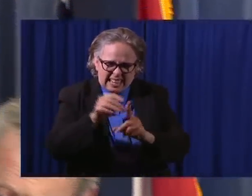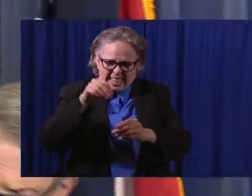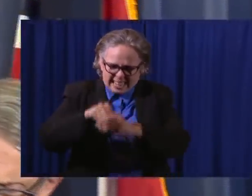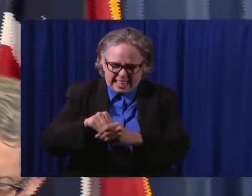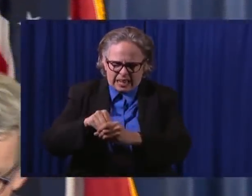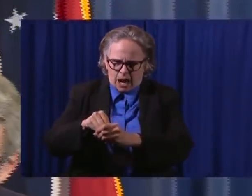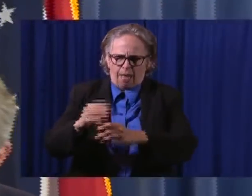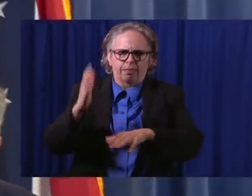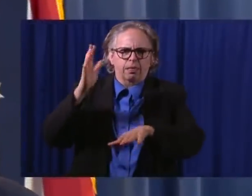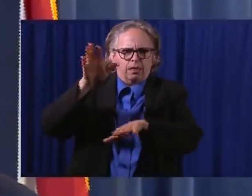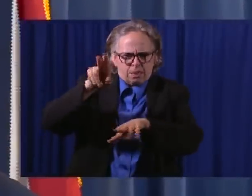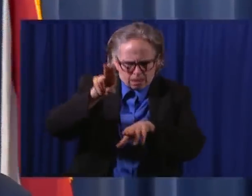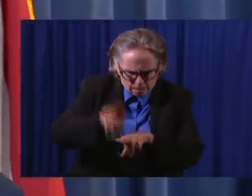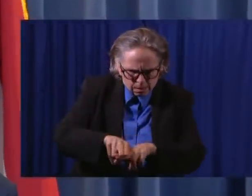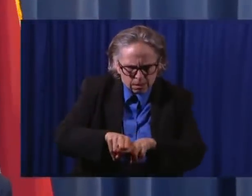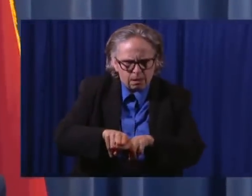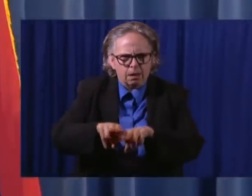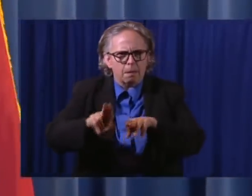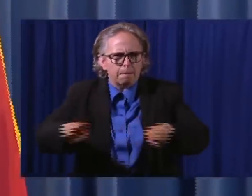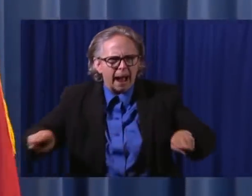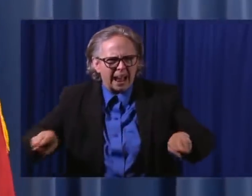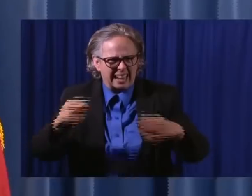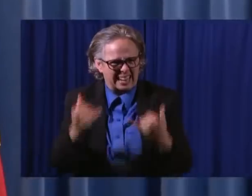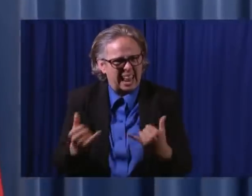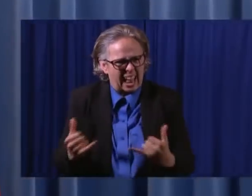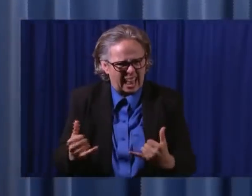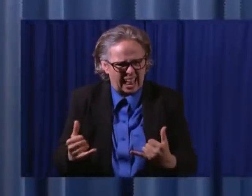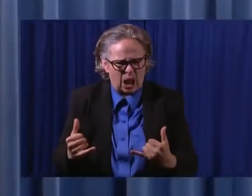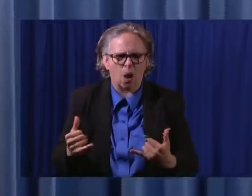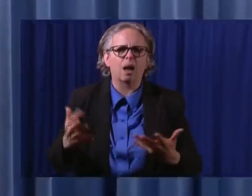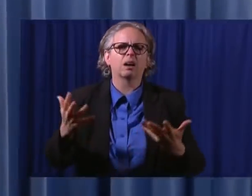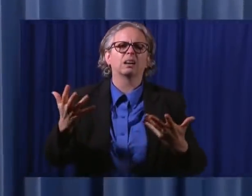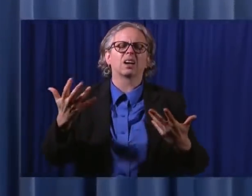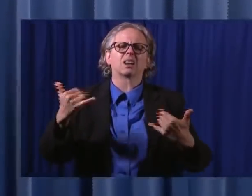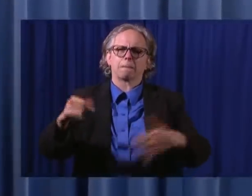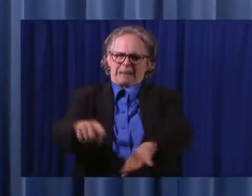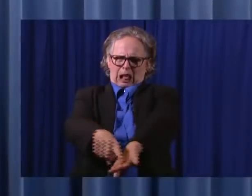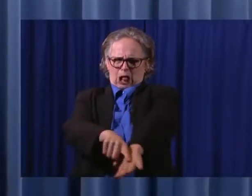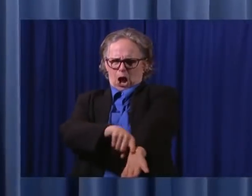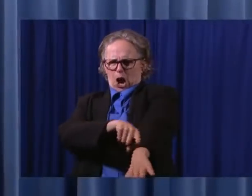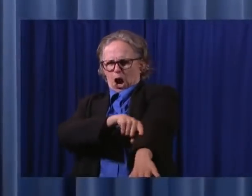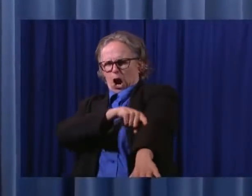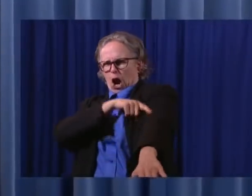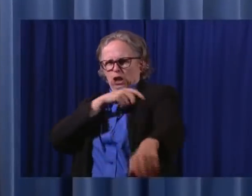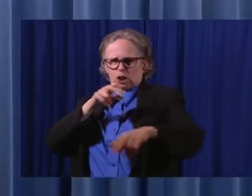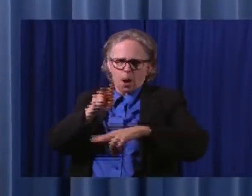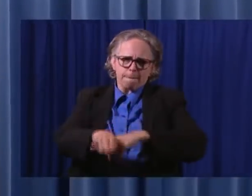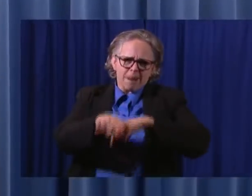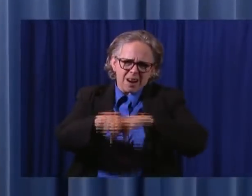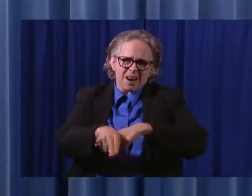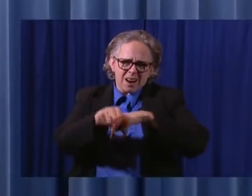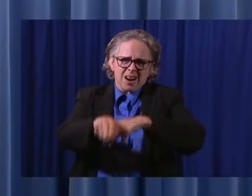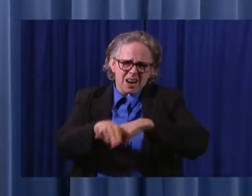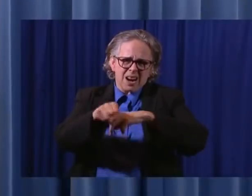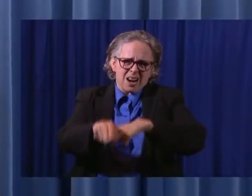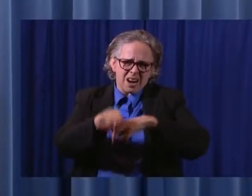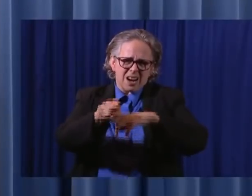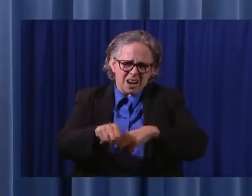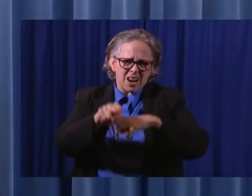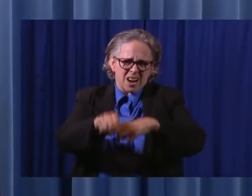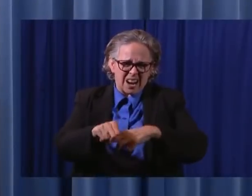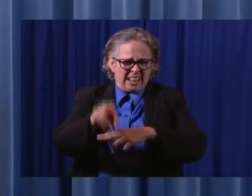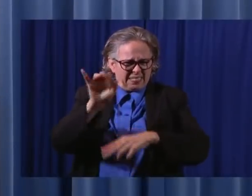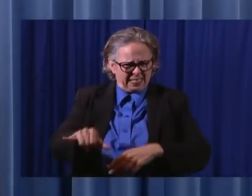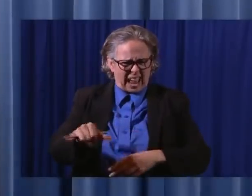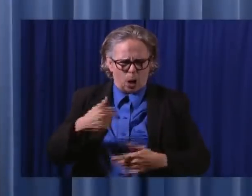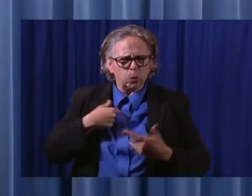concerned long-term about having the requisite space. So we keep track of how many